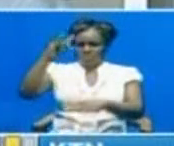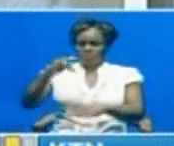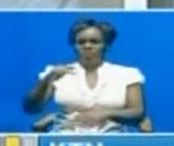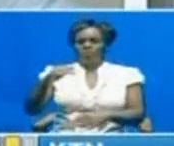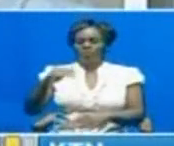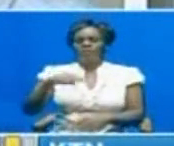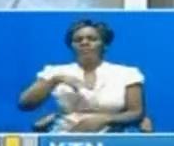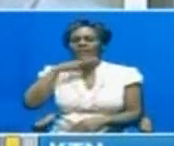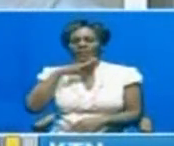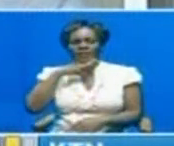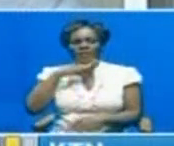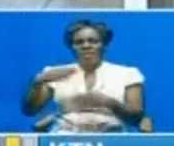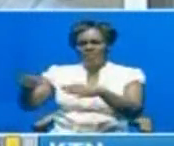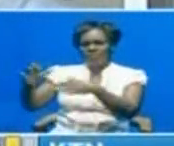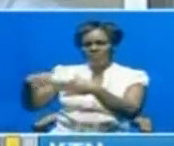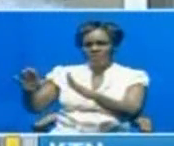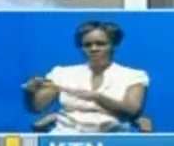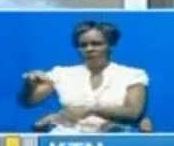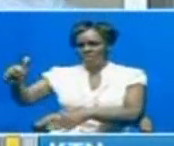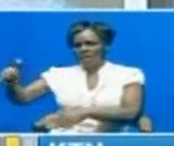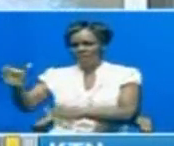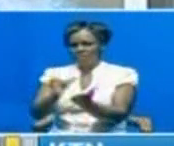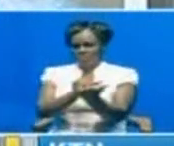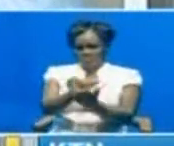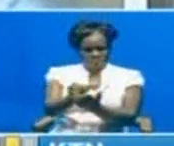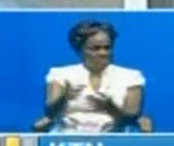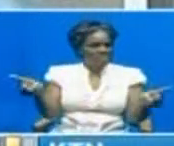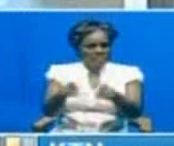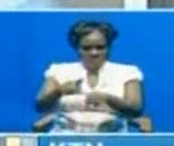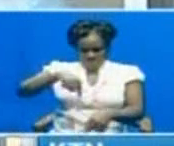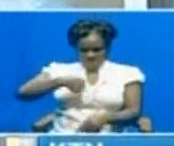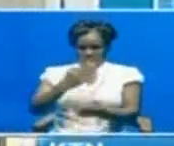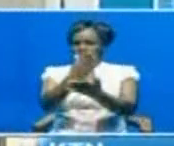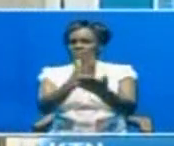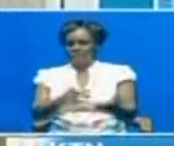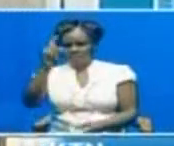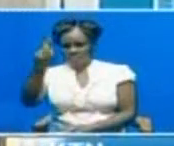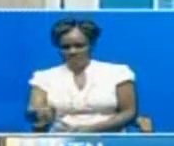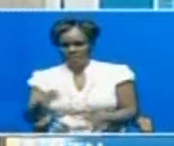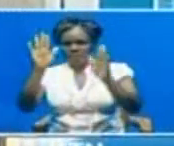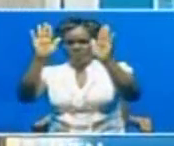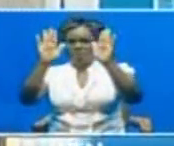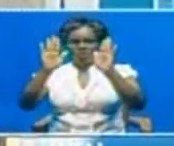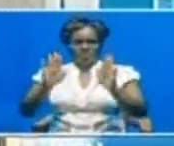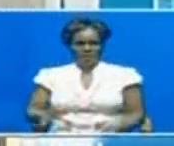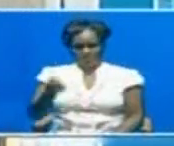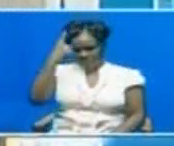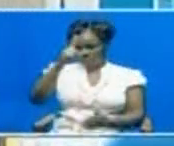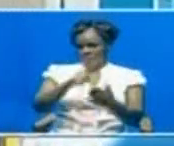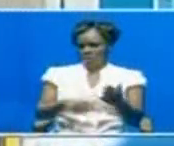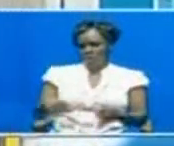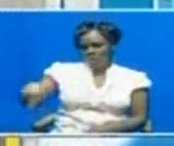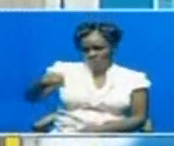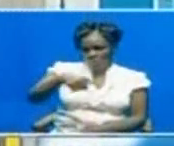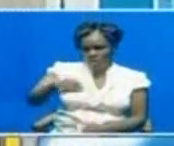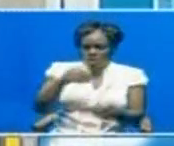target. Let's not leave it to external funders only. Let us also be part of that process. The most important thing to understand now is that we